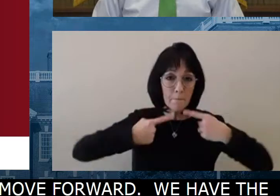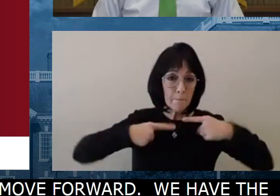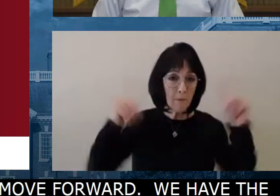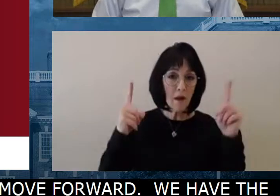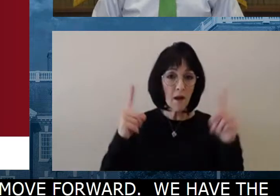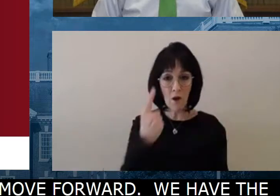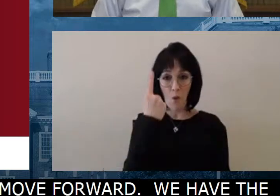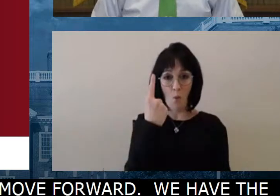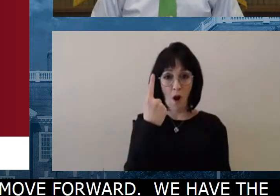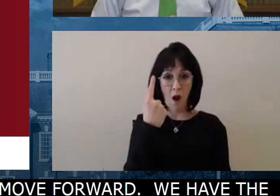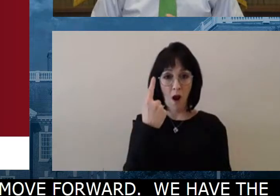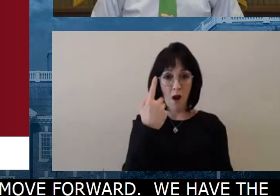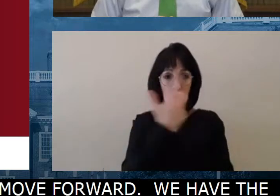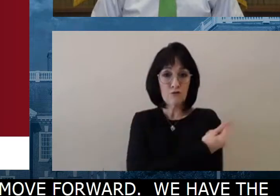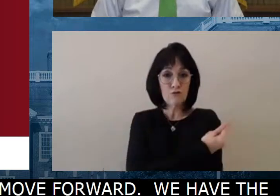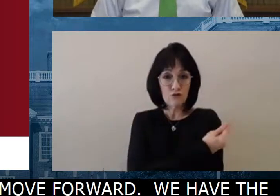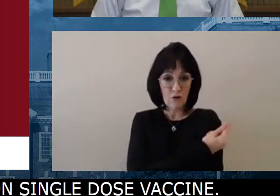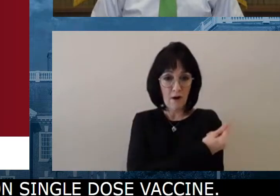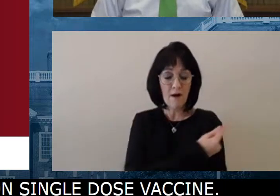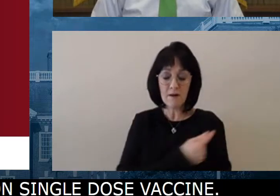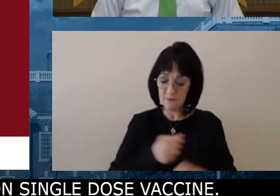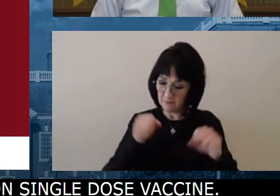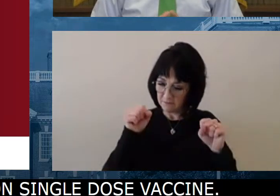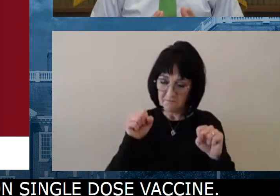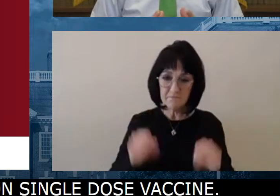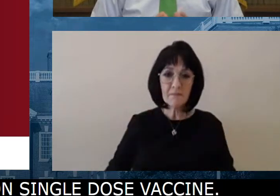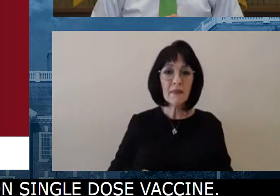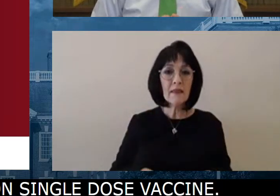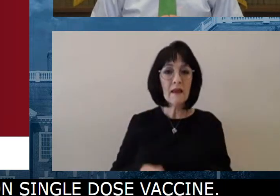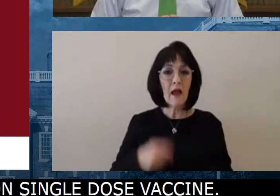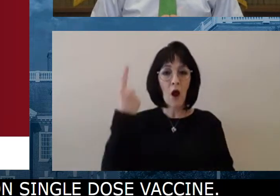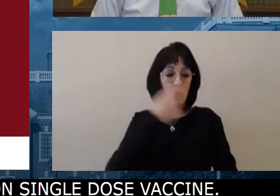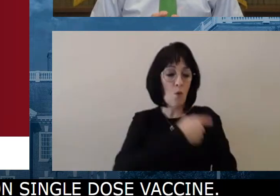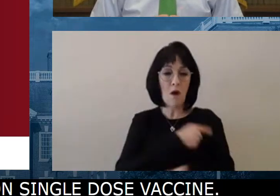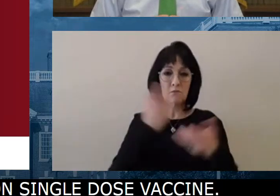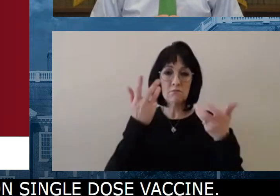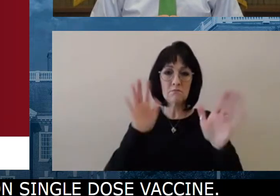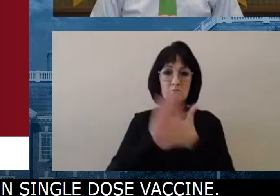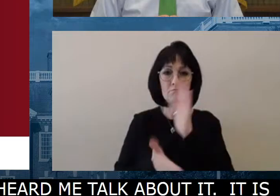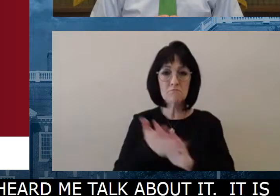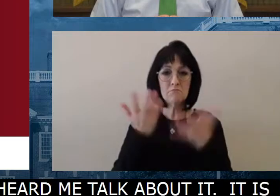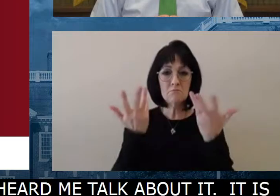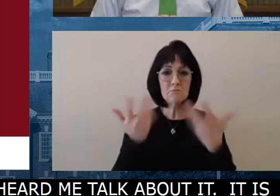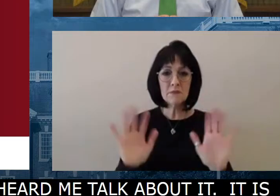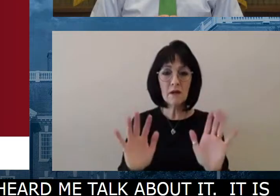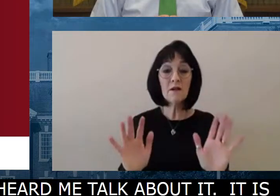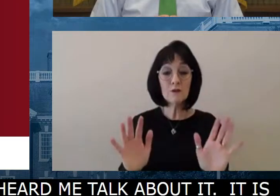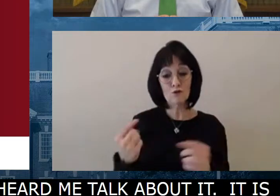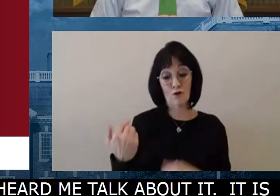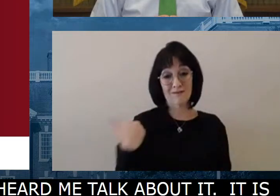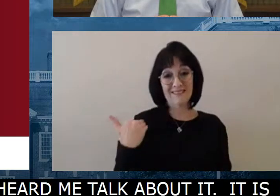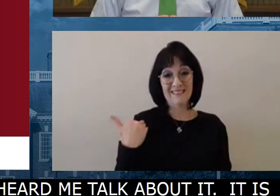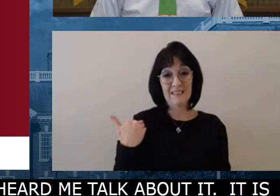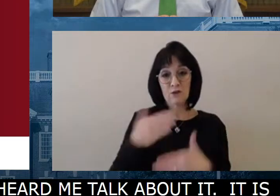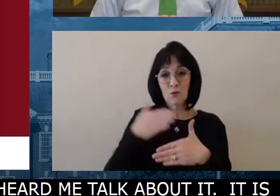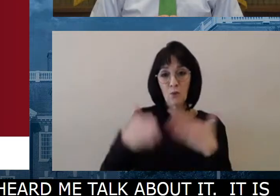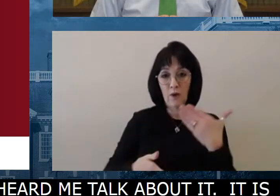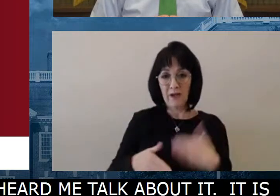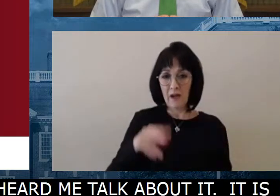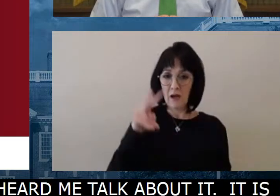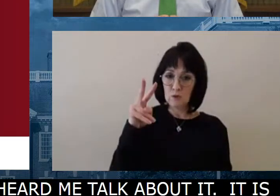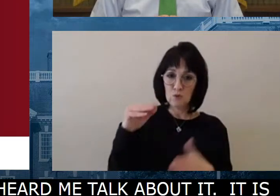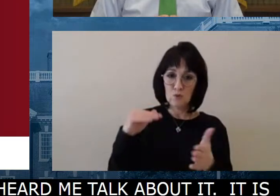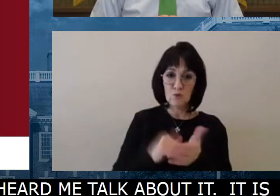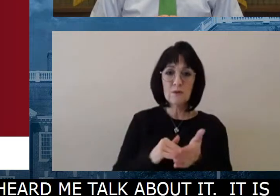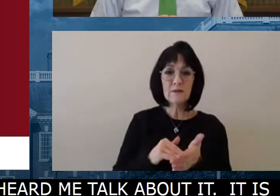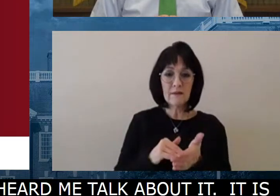it. It's a real game changer. So over the weekend, we did nearly 2,000 Johnson & Johnson vaccines at Seaford